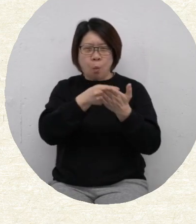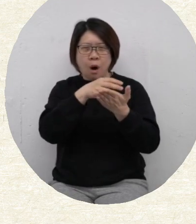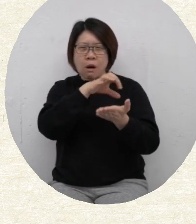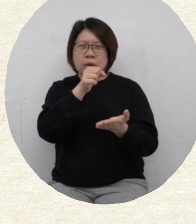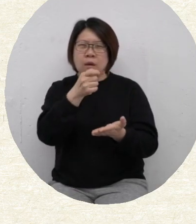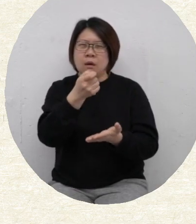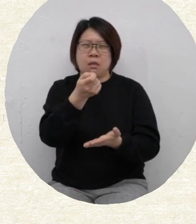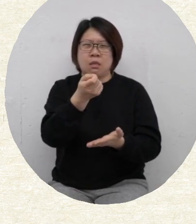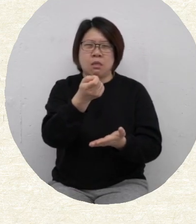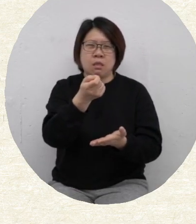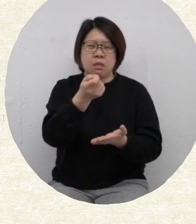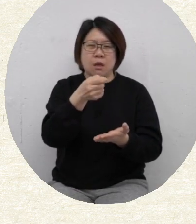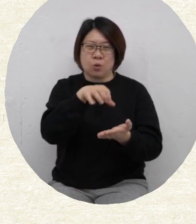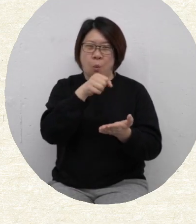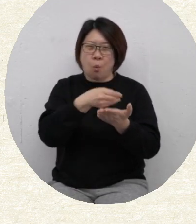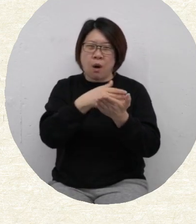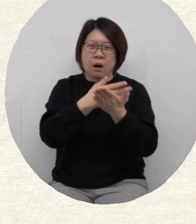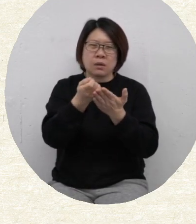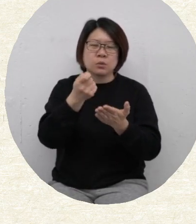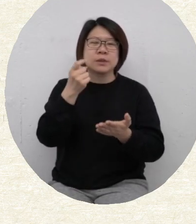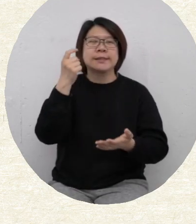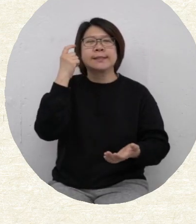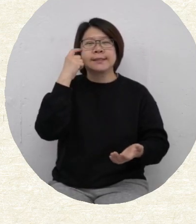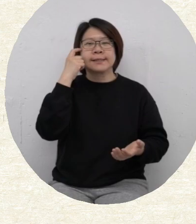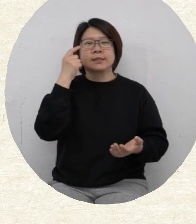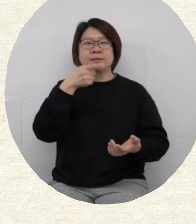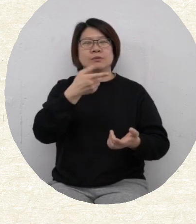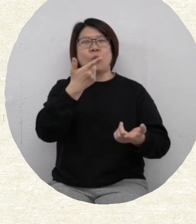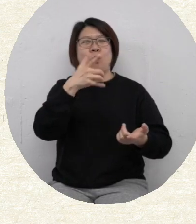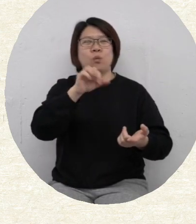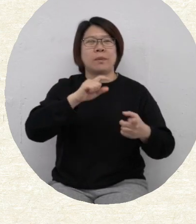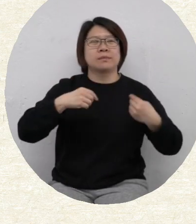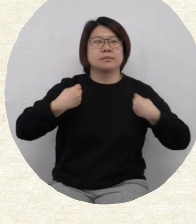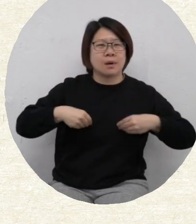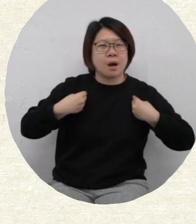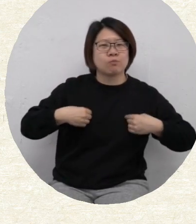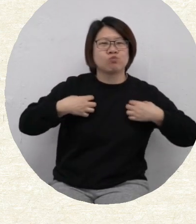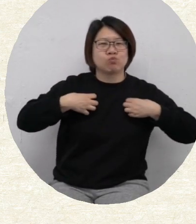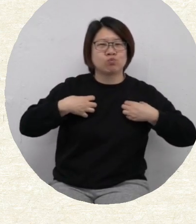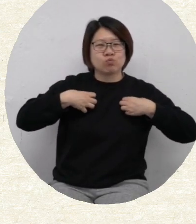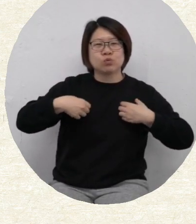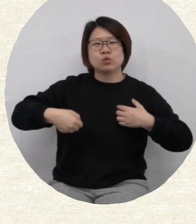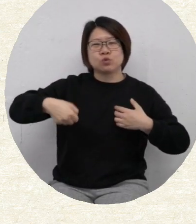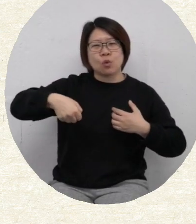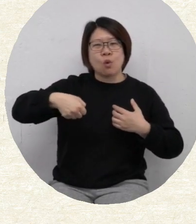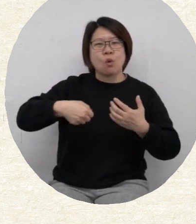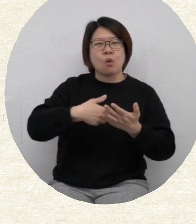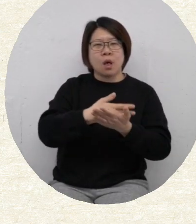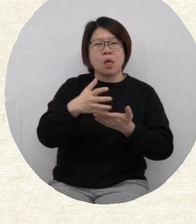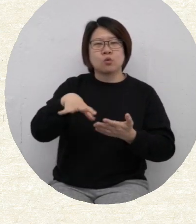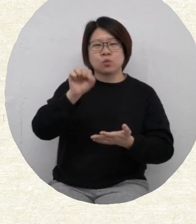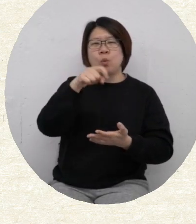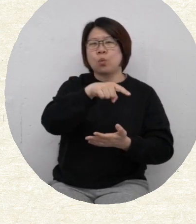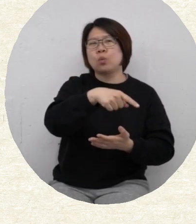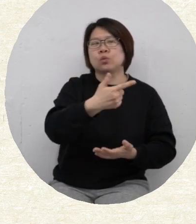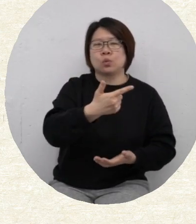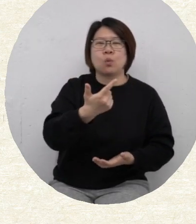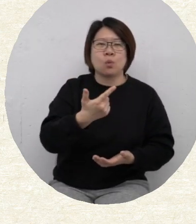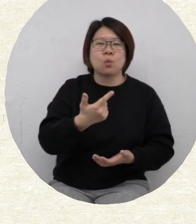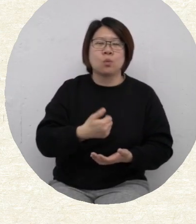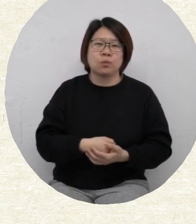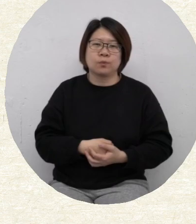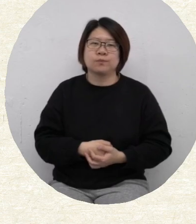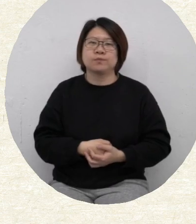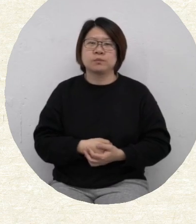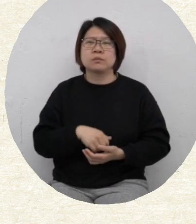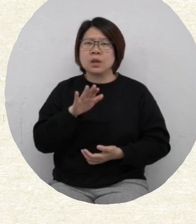on Tyvek. I think this is a very interesting material. I never thought of, and I've personally have never